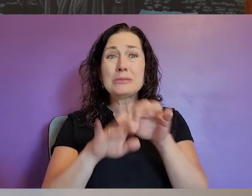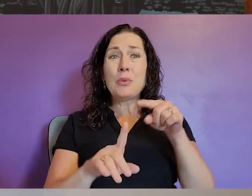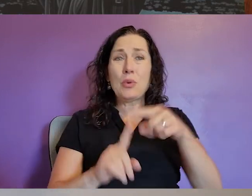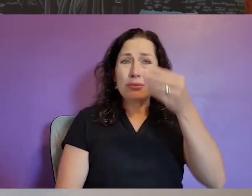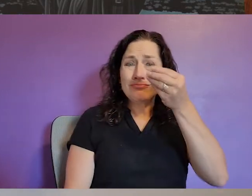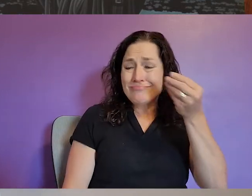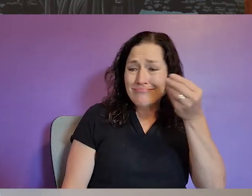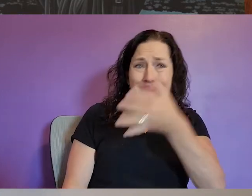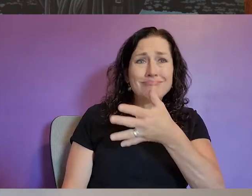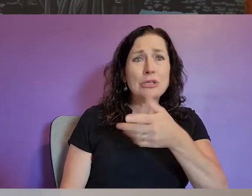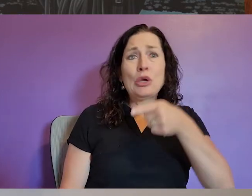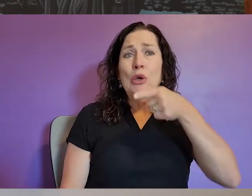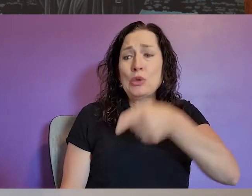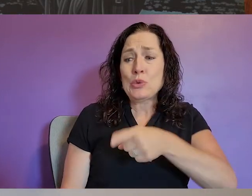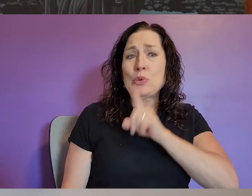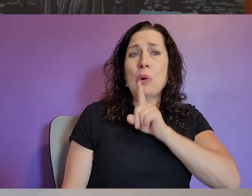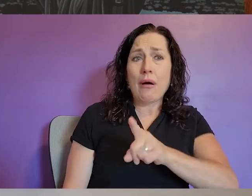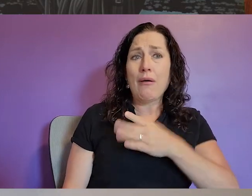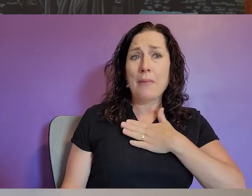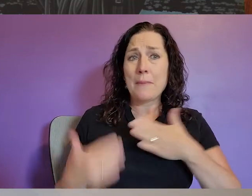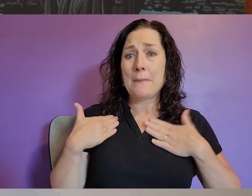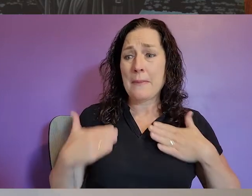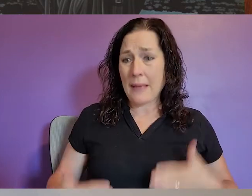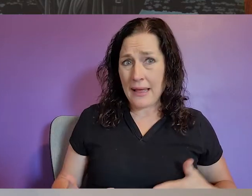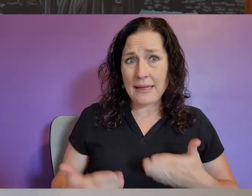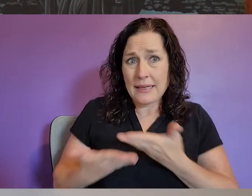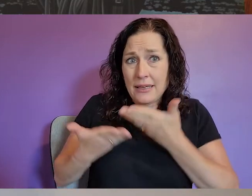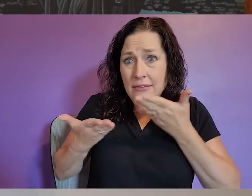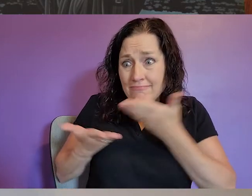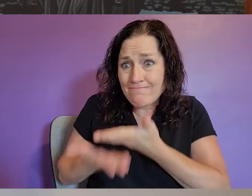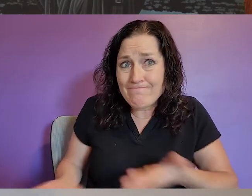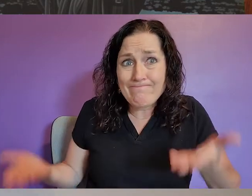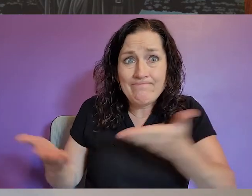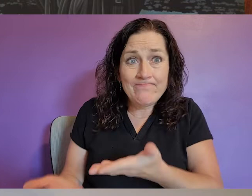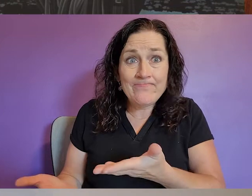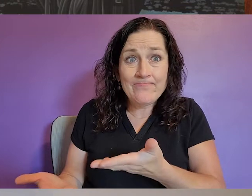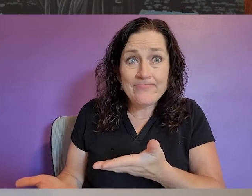mainly, I want to tell you who you are. You are my body.